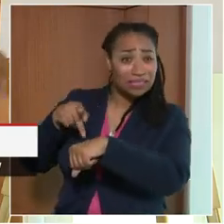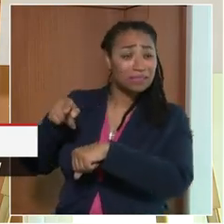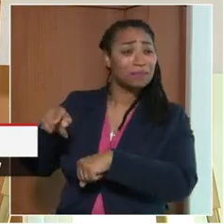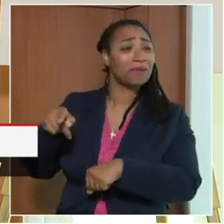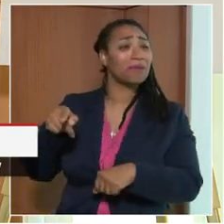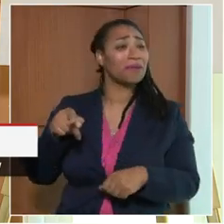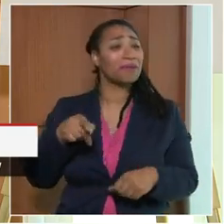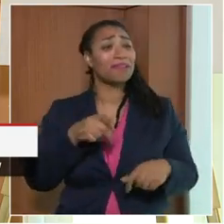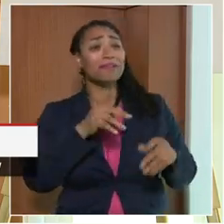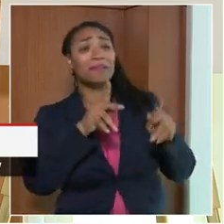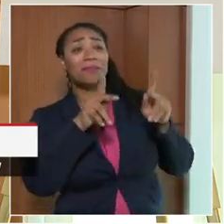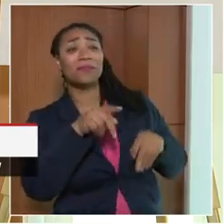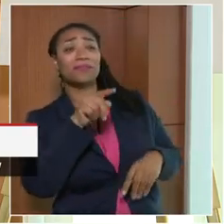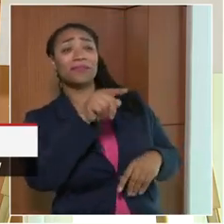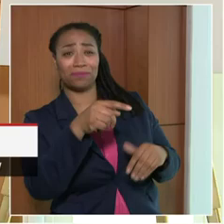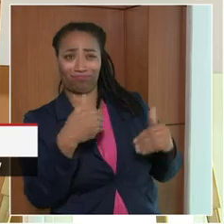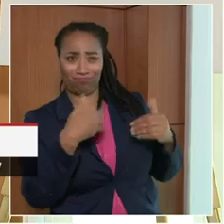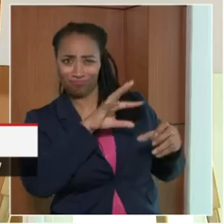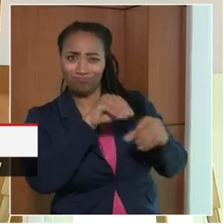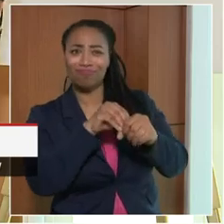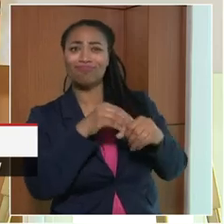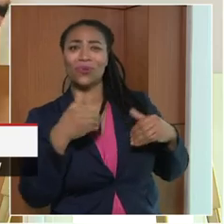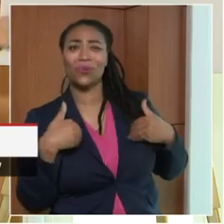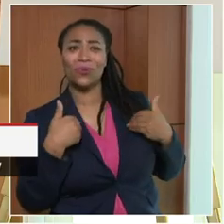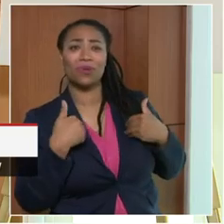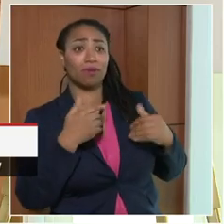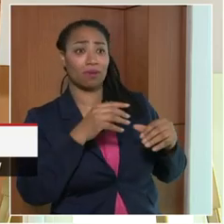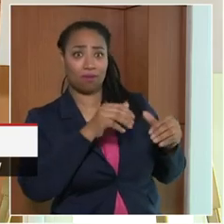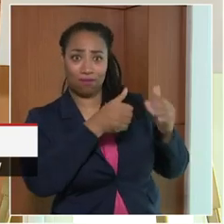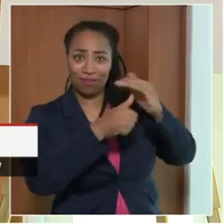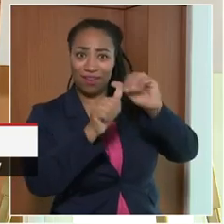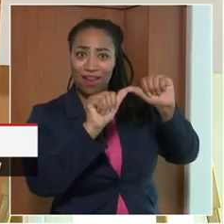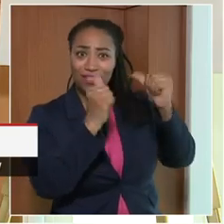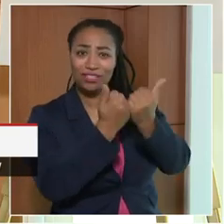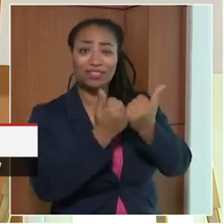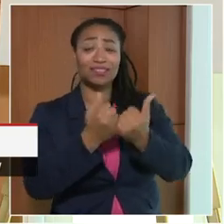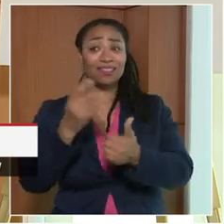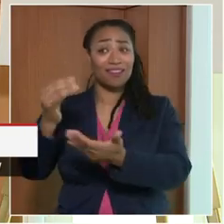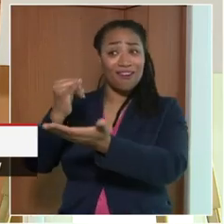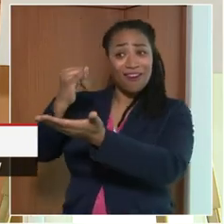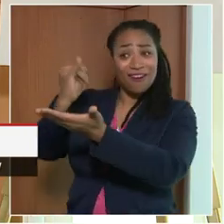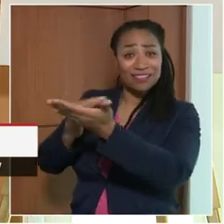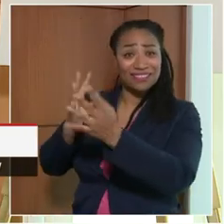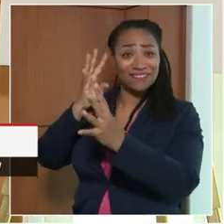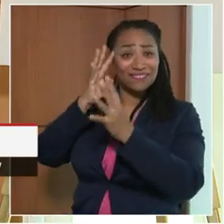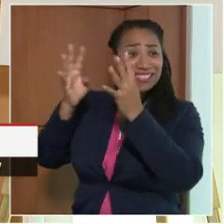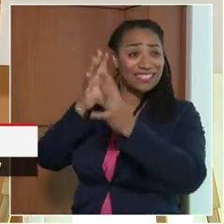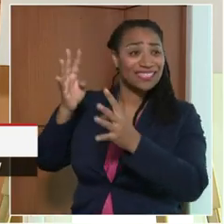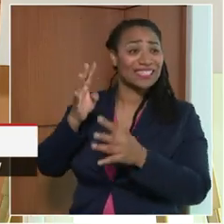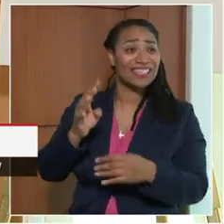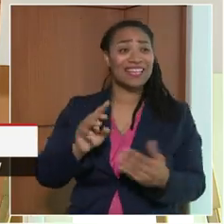another agency. We have creators in this space. And then we have Team DPR.